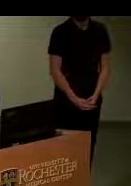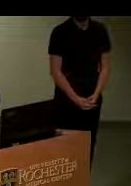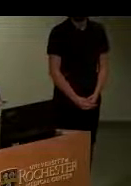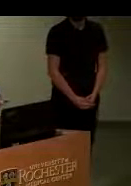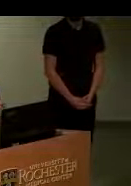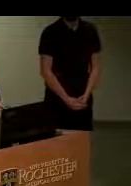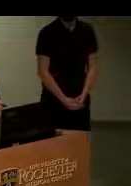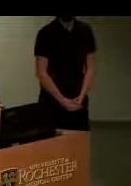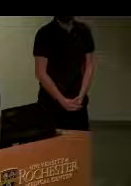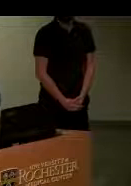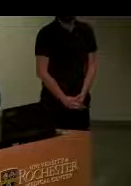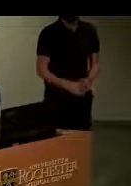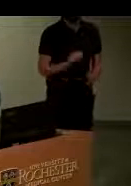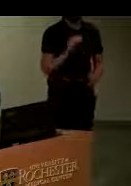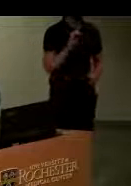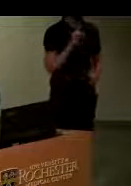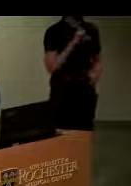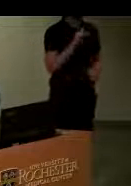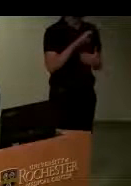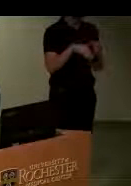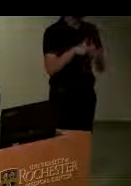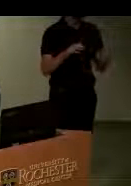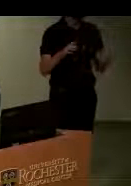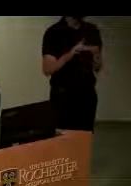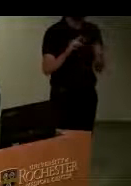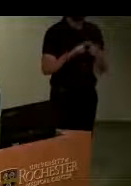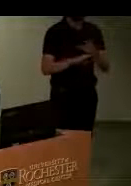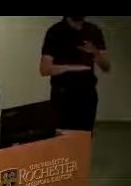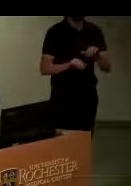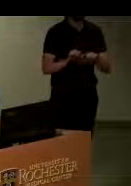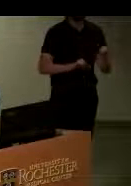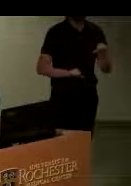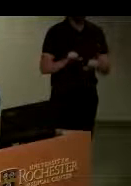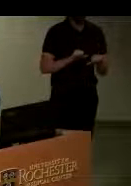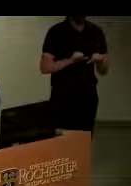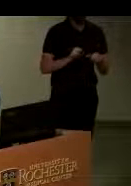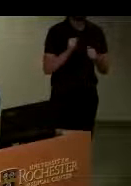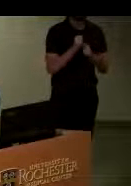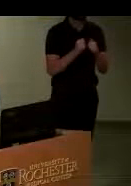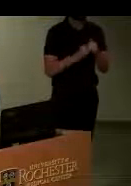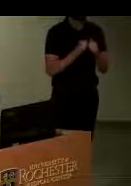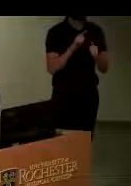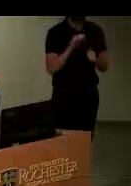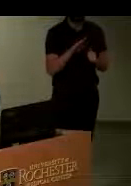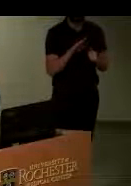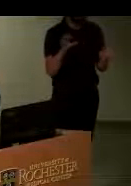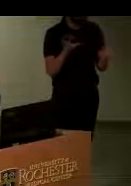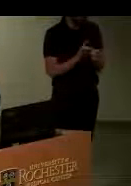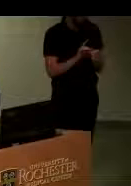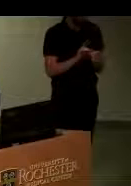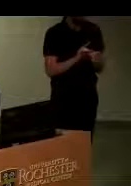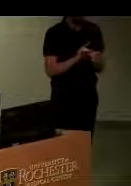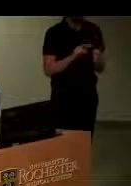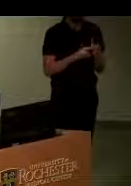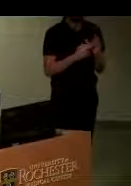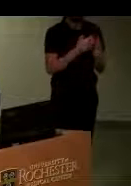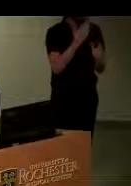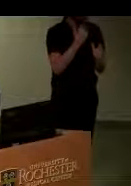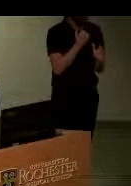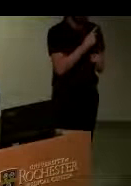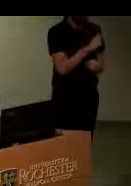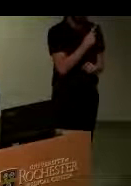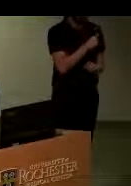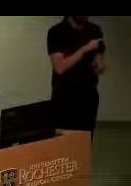And then the cases are all linked to the basic science. The structure lab is linked to it. So for a diabetic